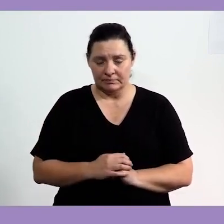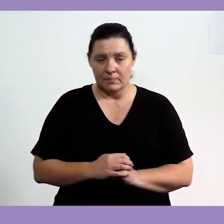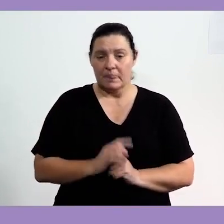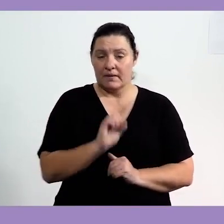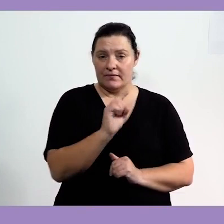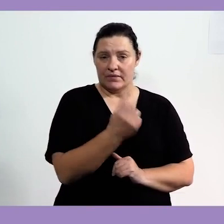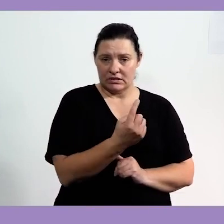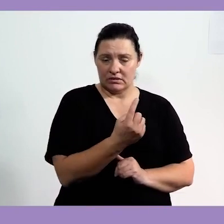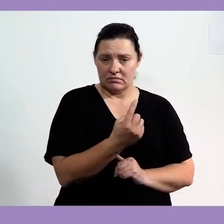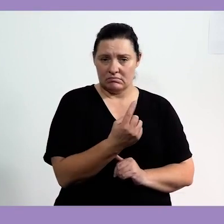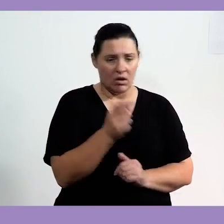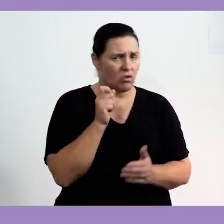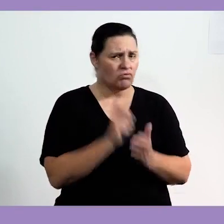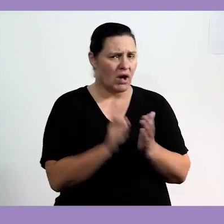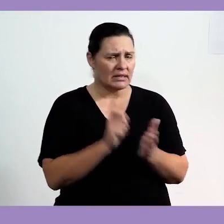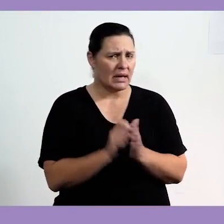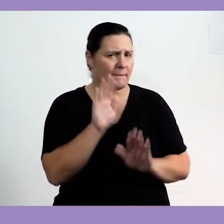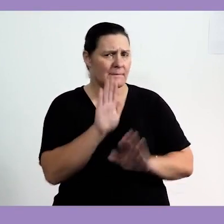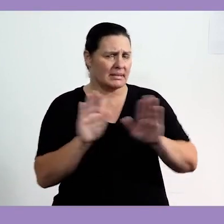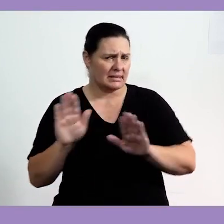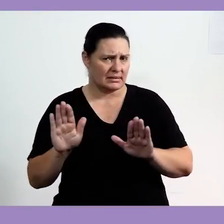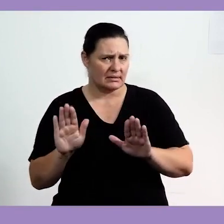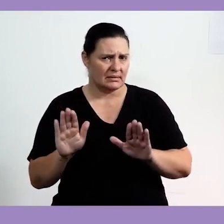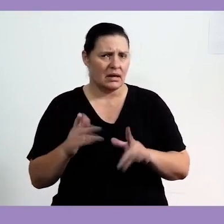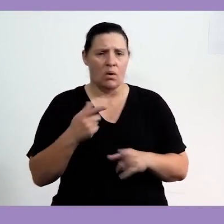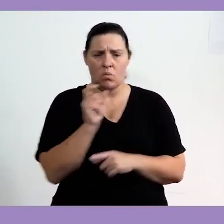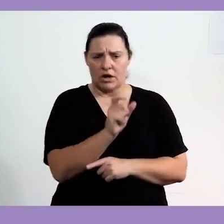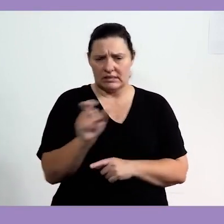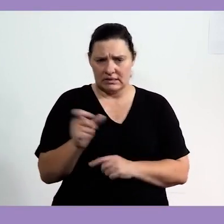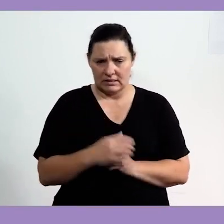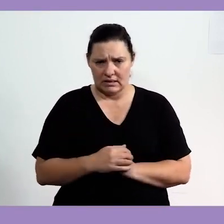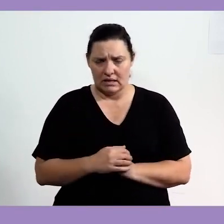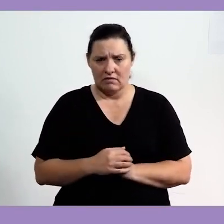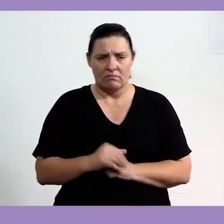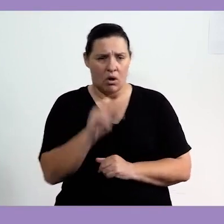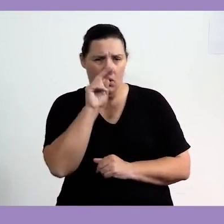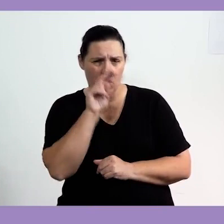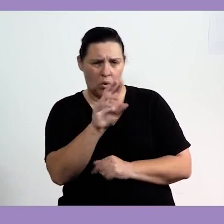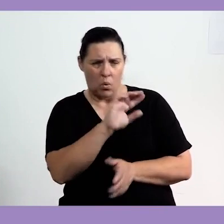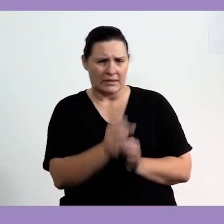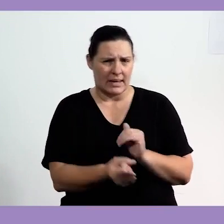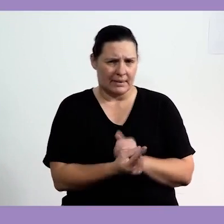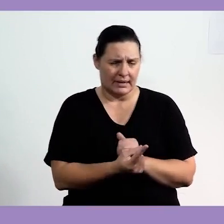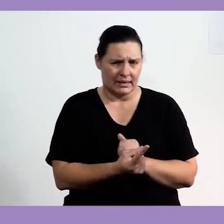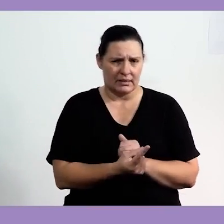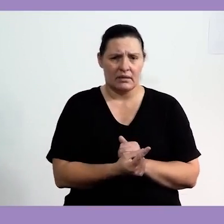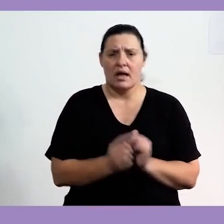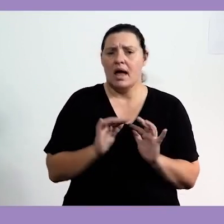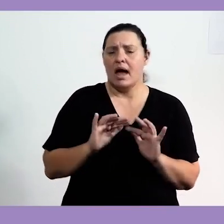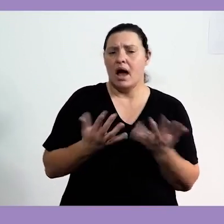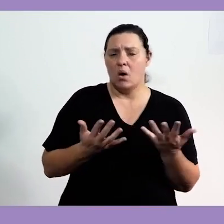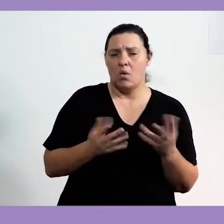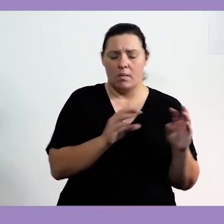21. Firstly, can we write down this pattern in words? So if we look at what is happening